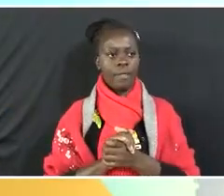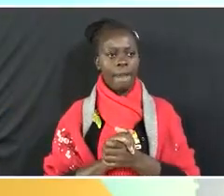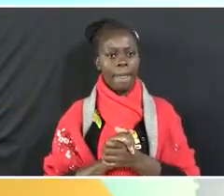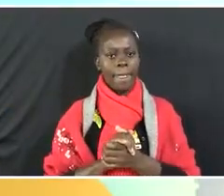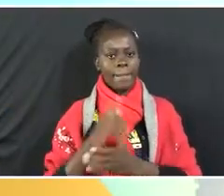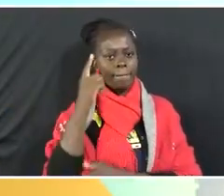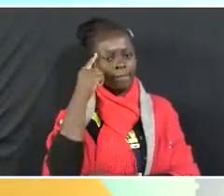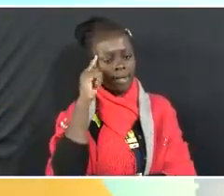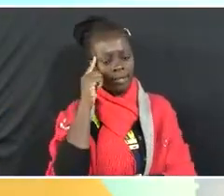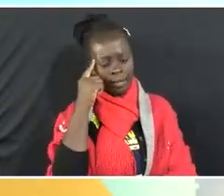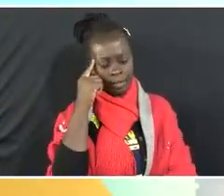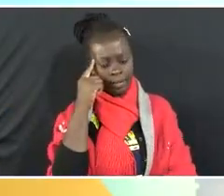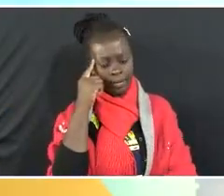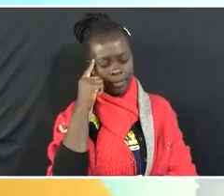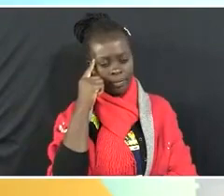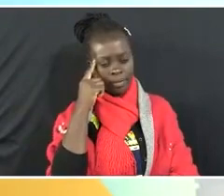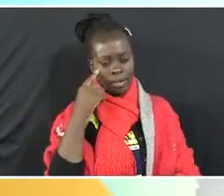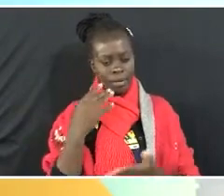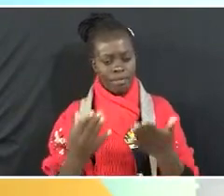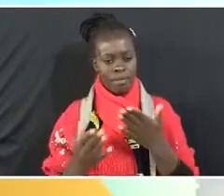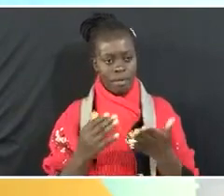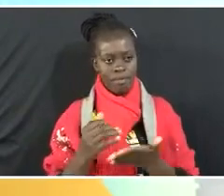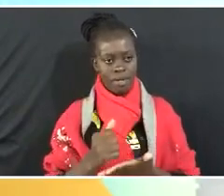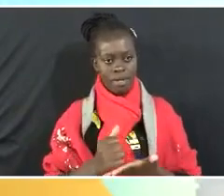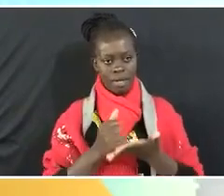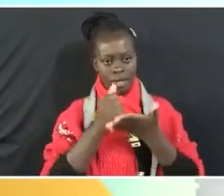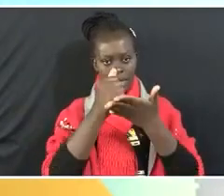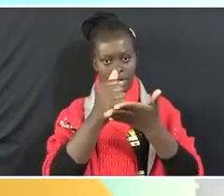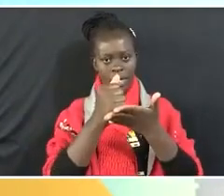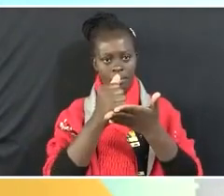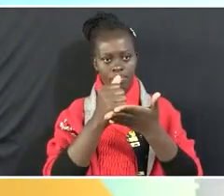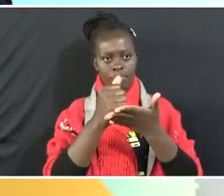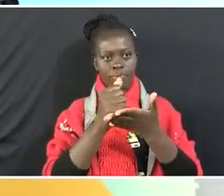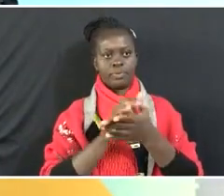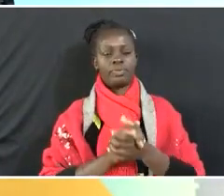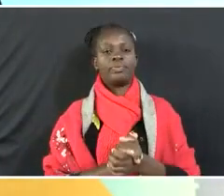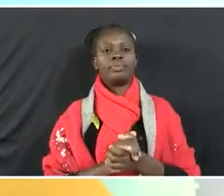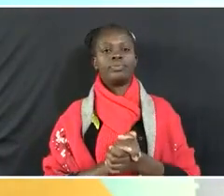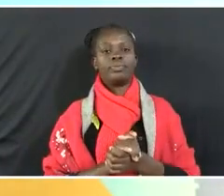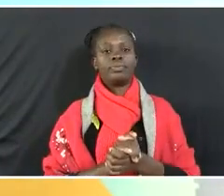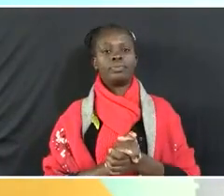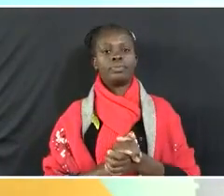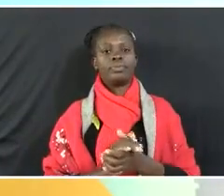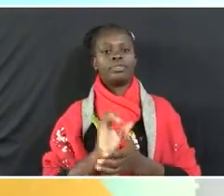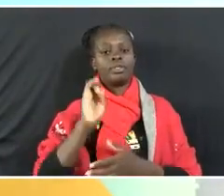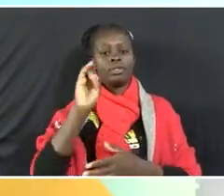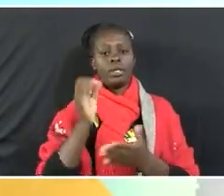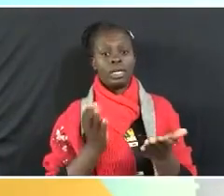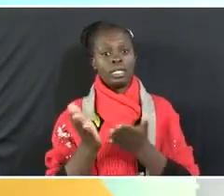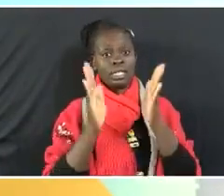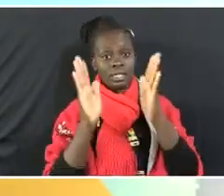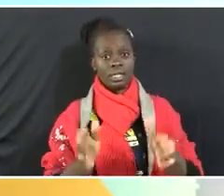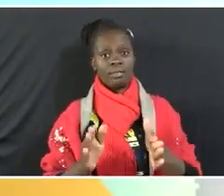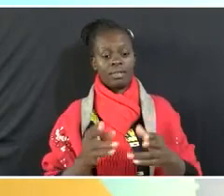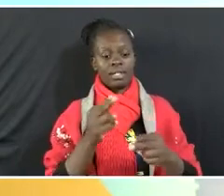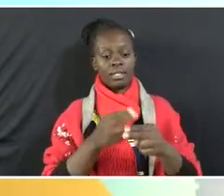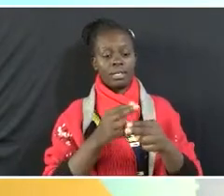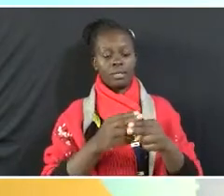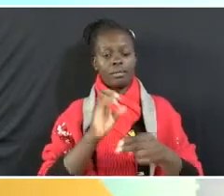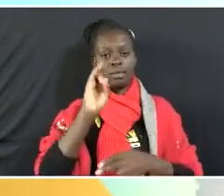bring back Absalom home. Now, when Joab coins the idea, Absalom is brought